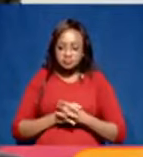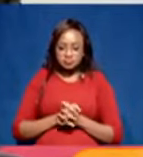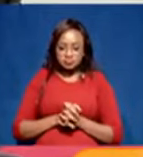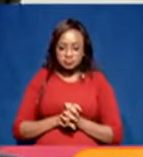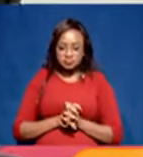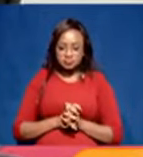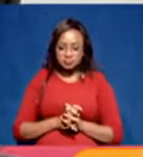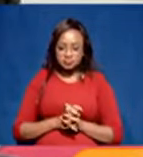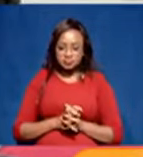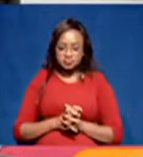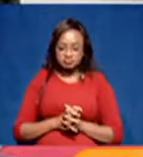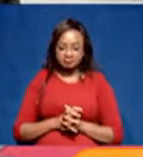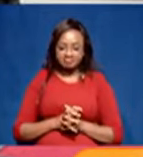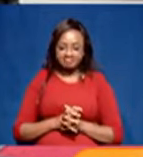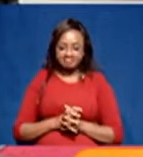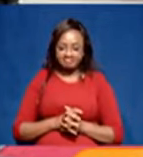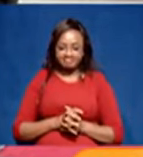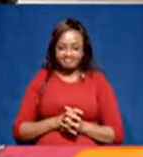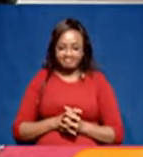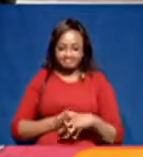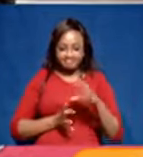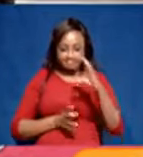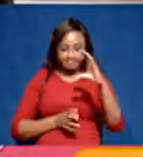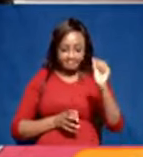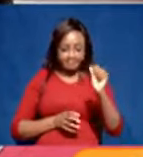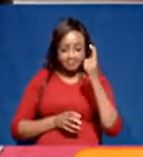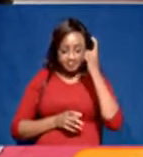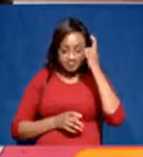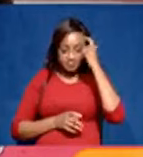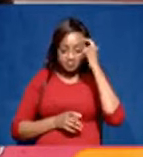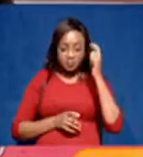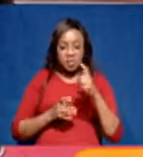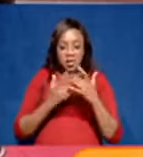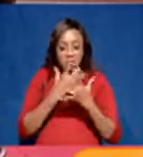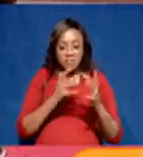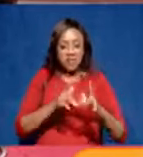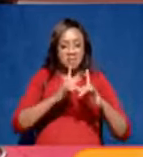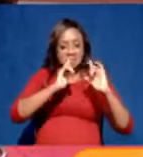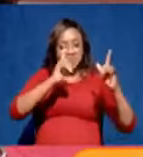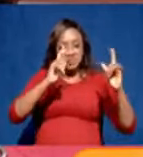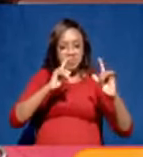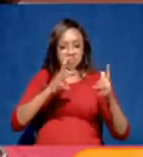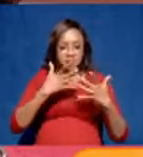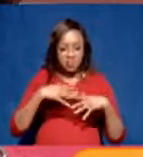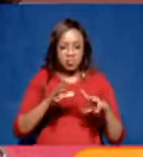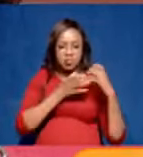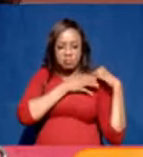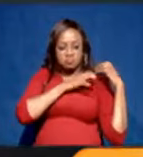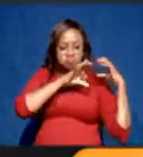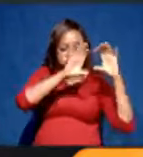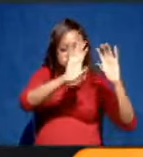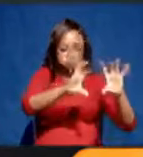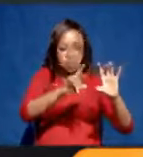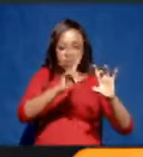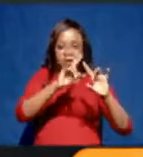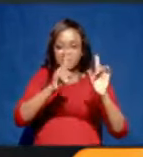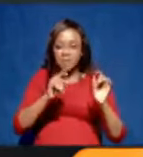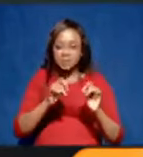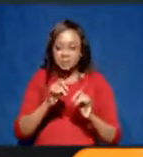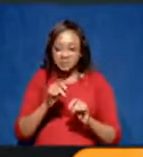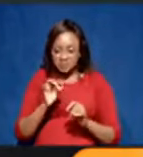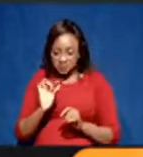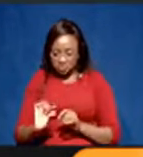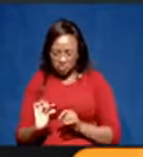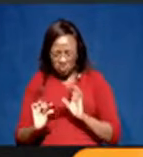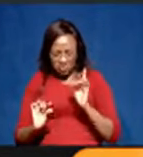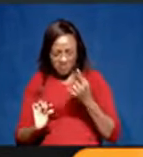trusted with big things only if you've demonstrated a very good ability with small things. And you speak of equipment. And I